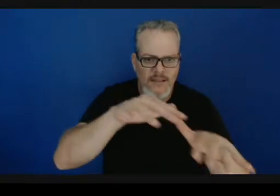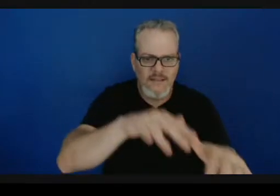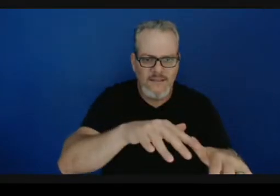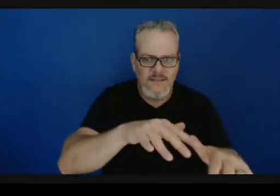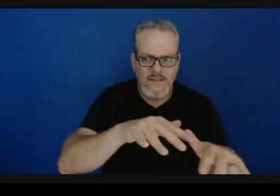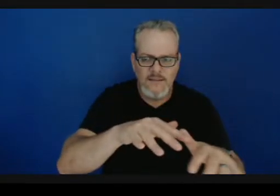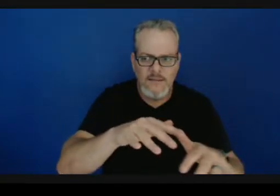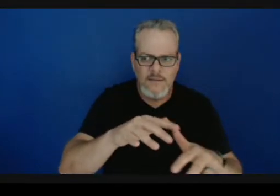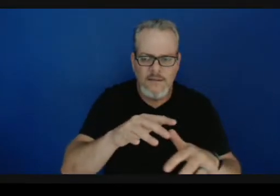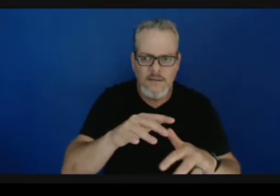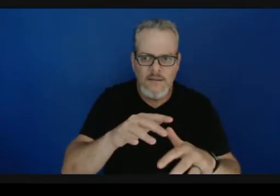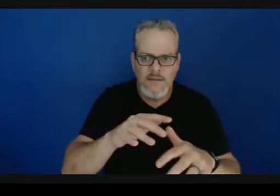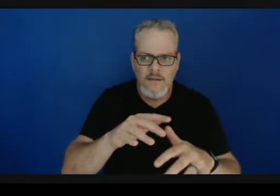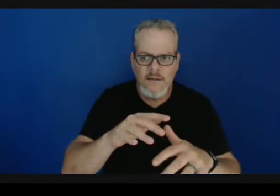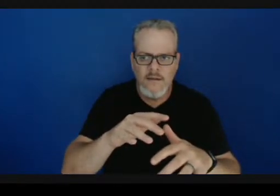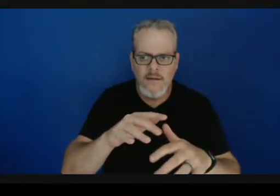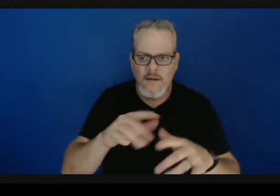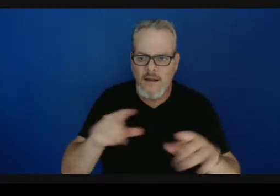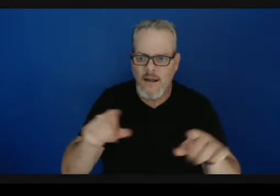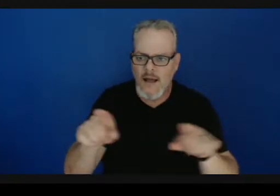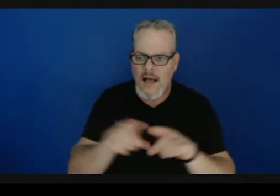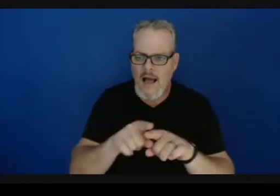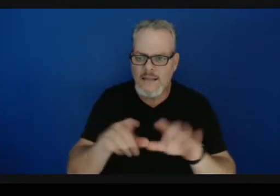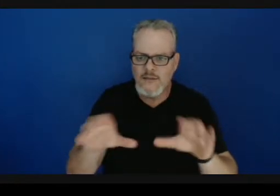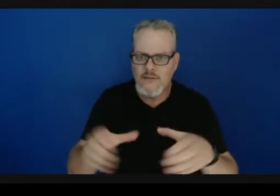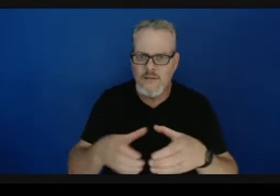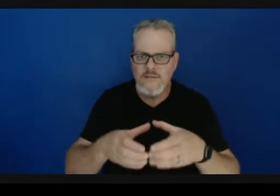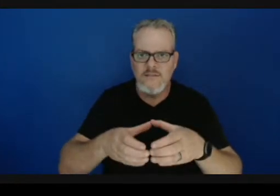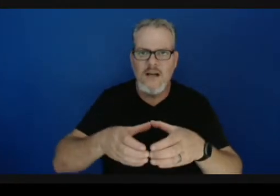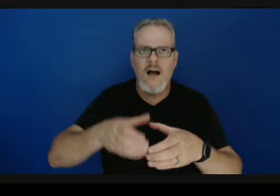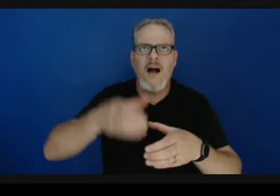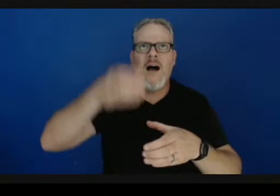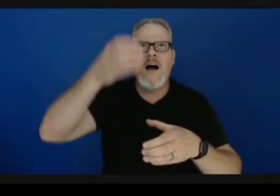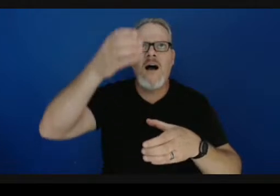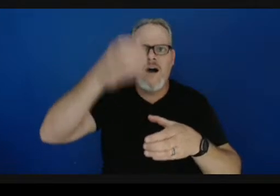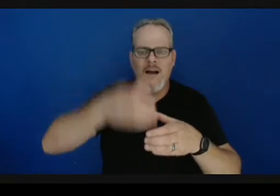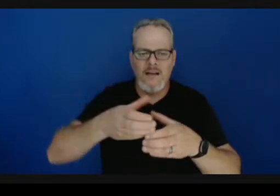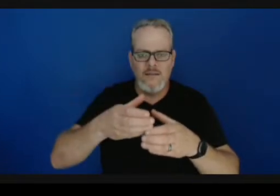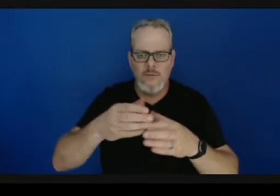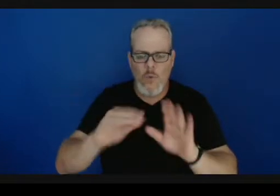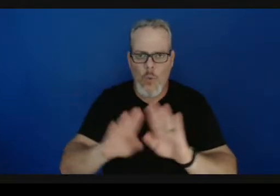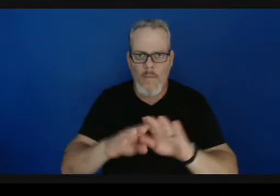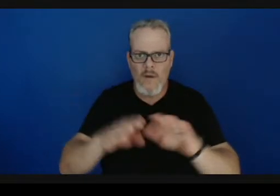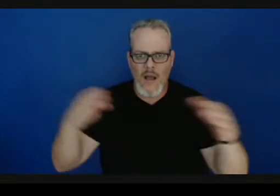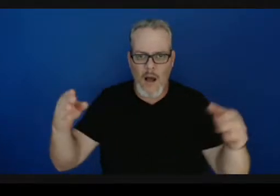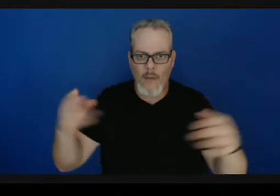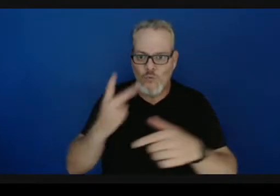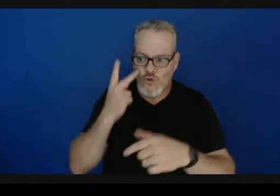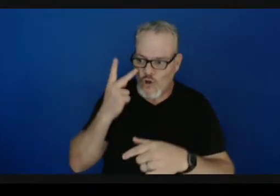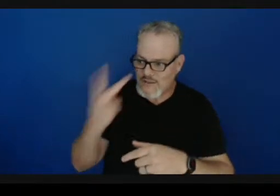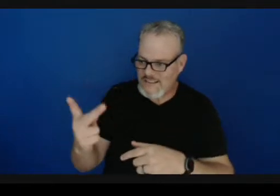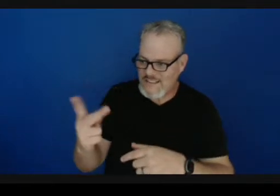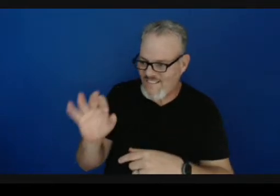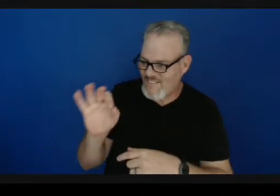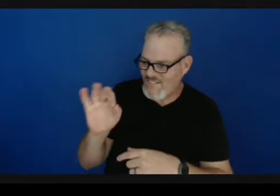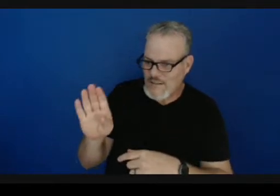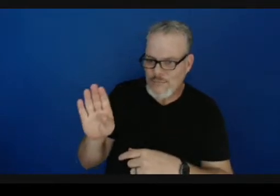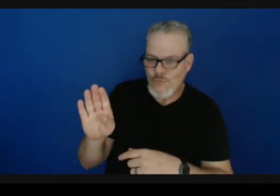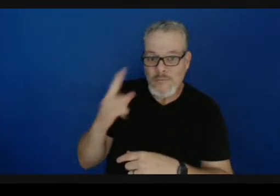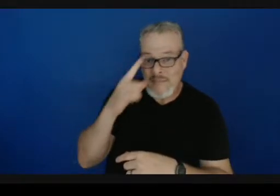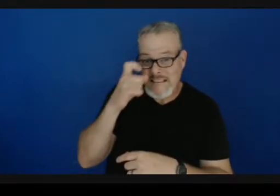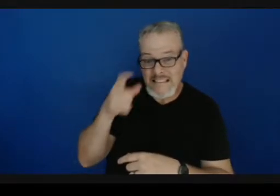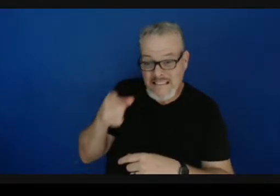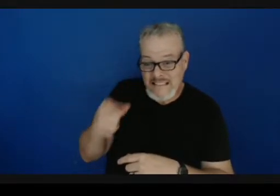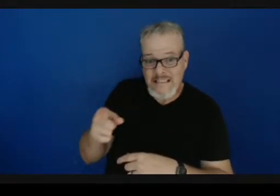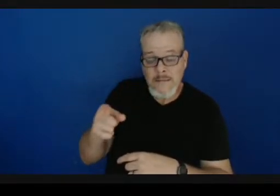And as the dikes opened up, we started to see that social media started to blow up because people in Kona started to